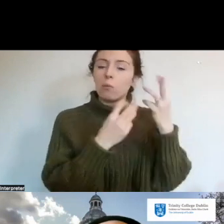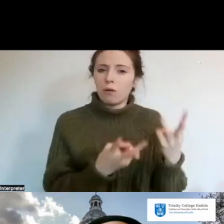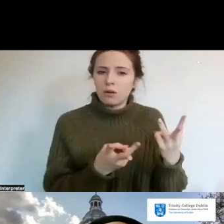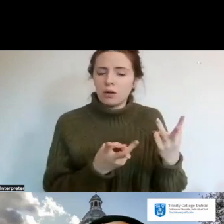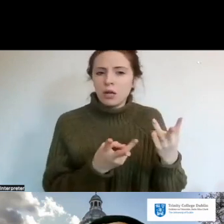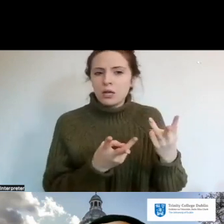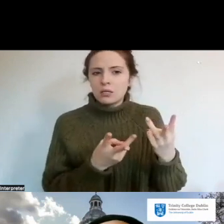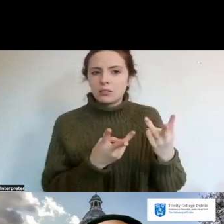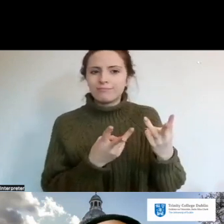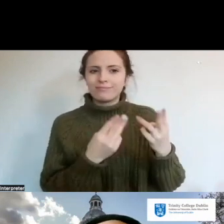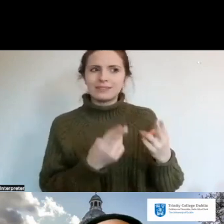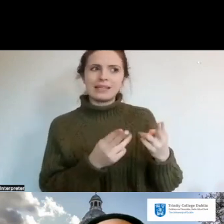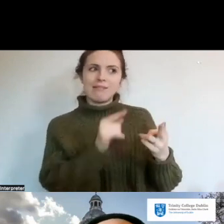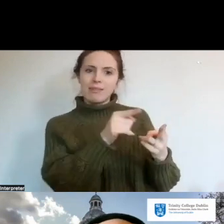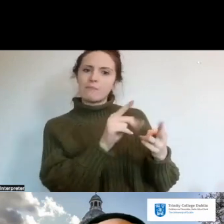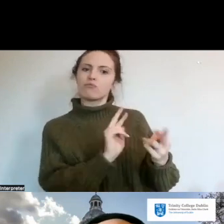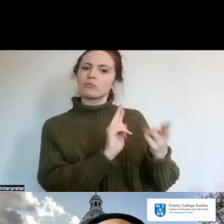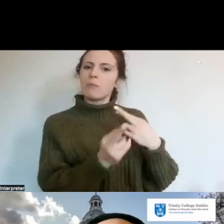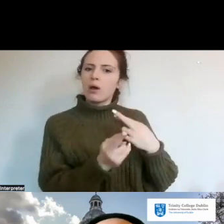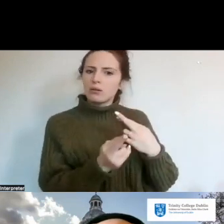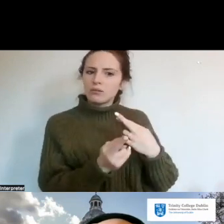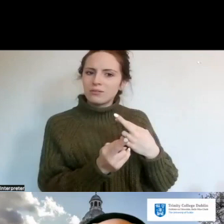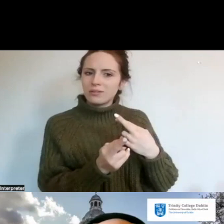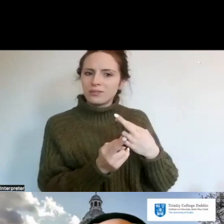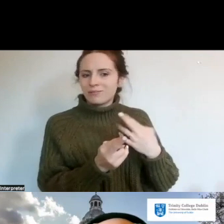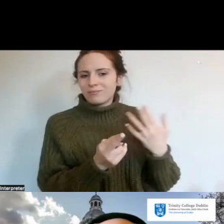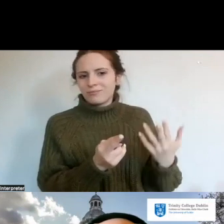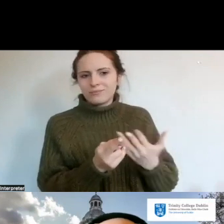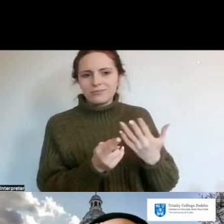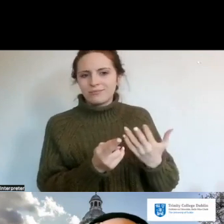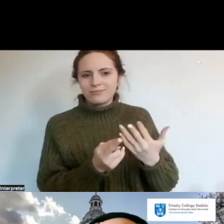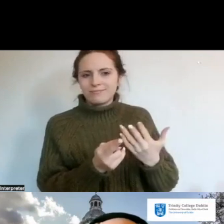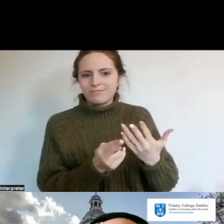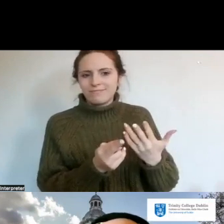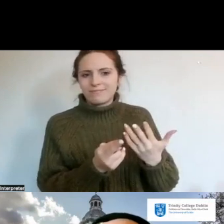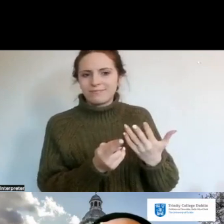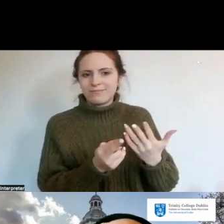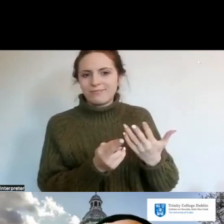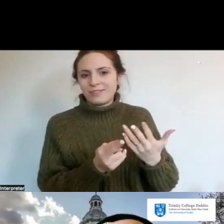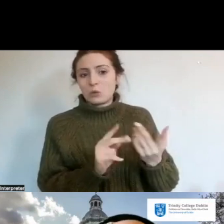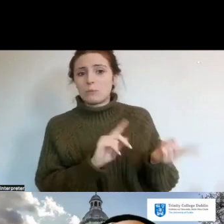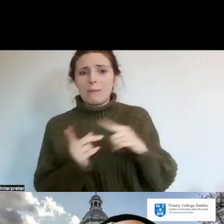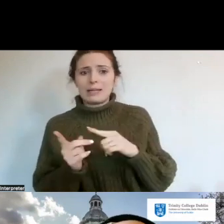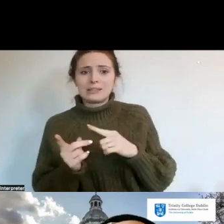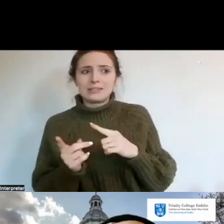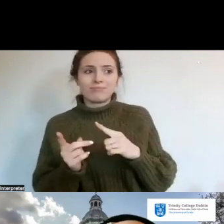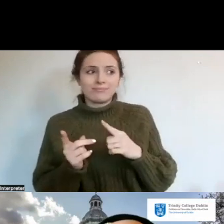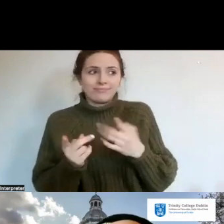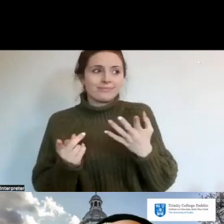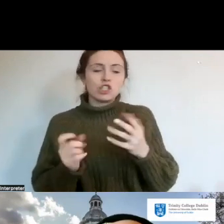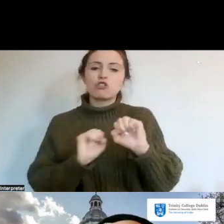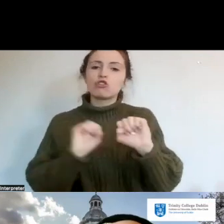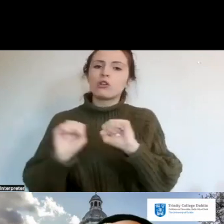level of responsivity, which goes back to the dynamic nature of a service approach, because